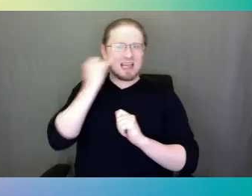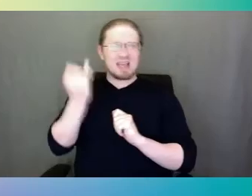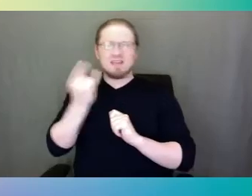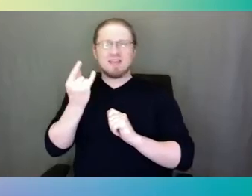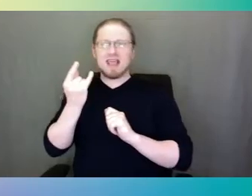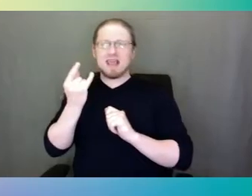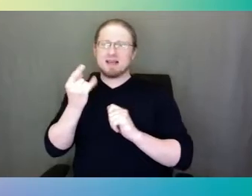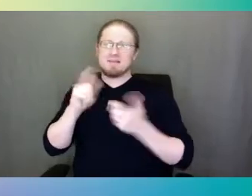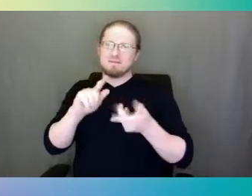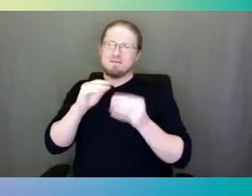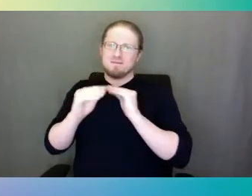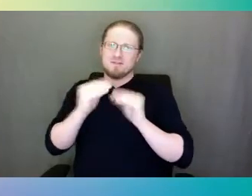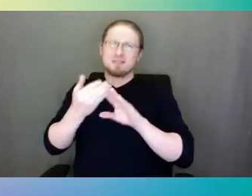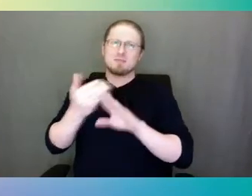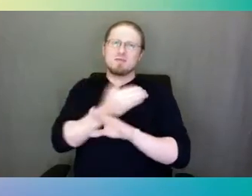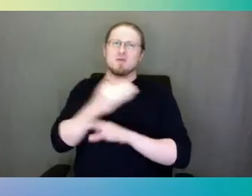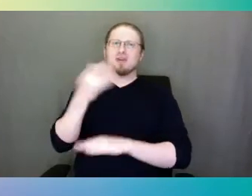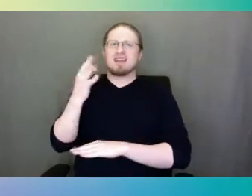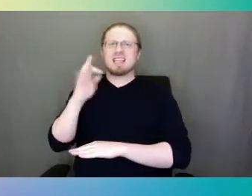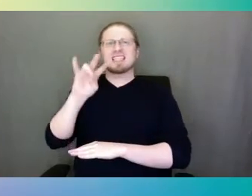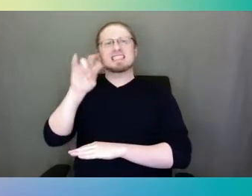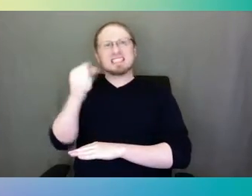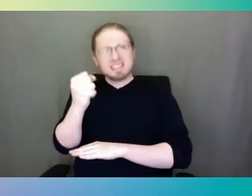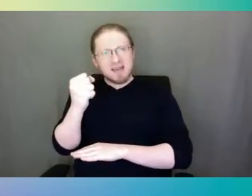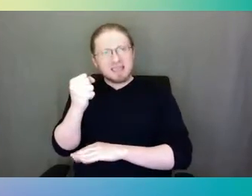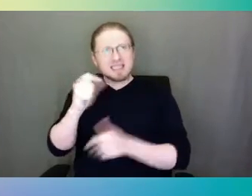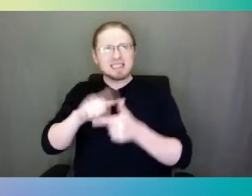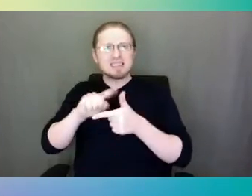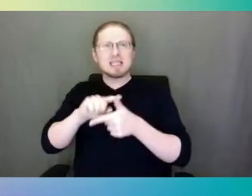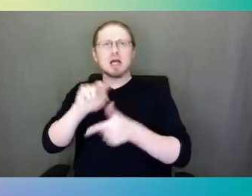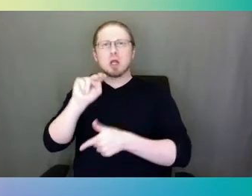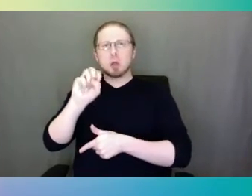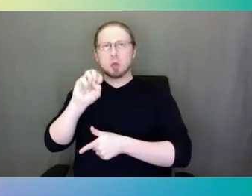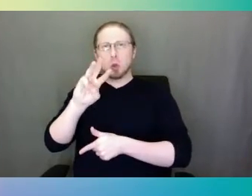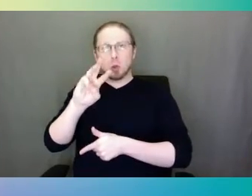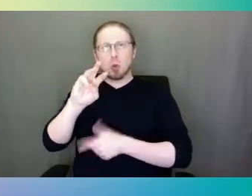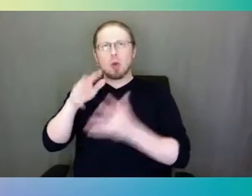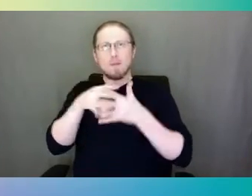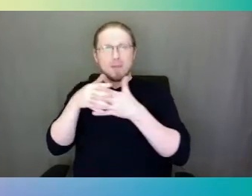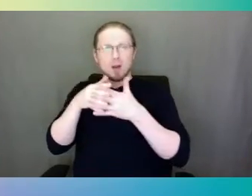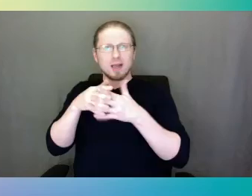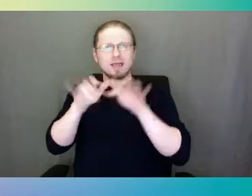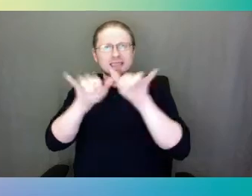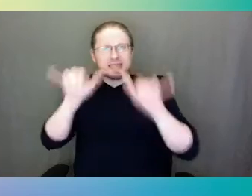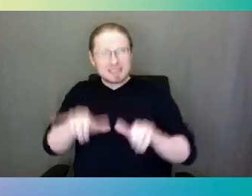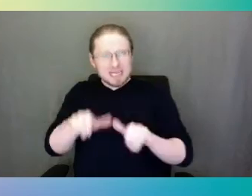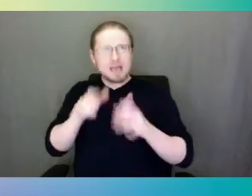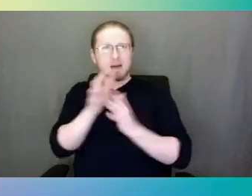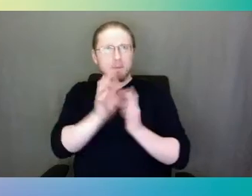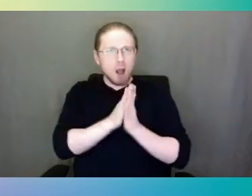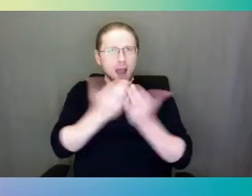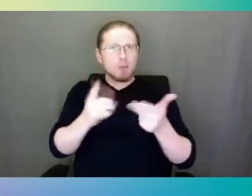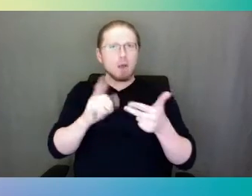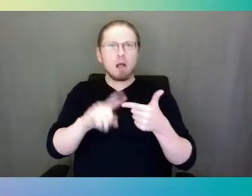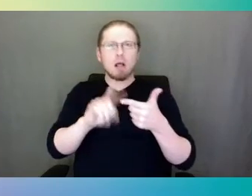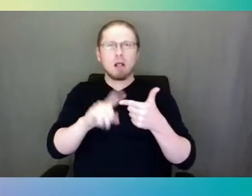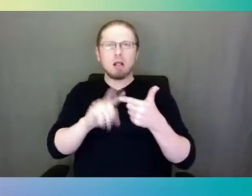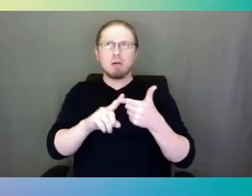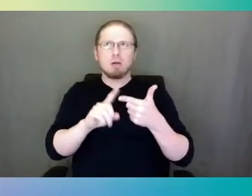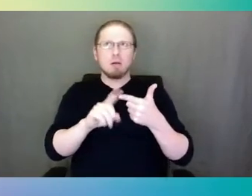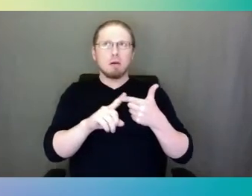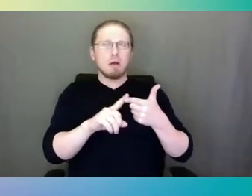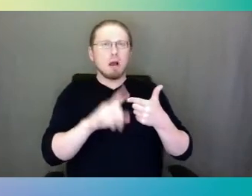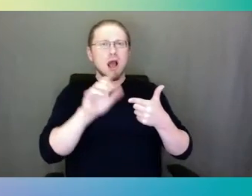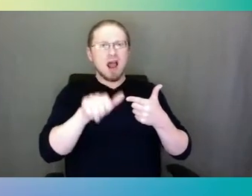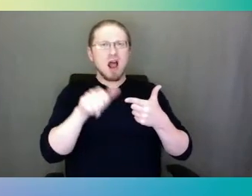Version, the New American Standard Bible, and the Living Bible that gave power to the pulpit to speak against these